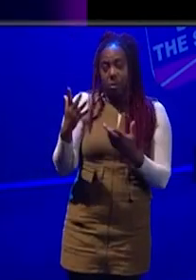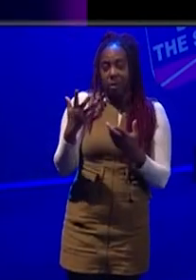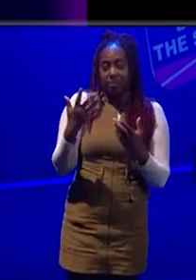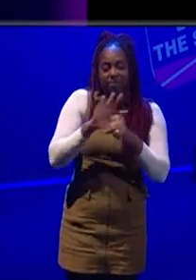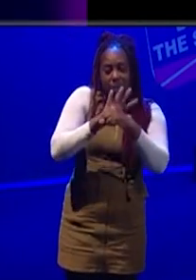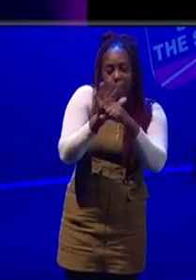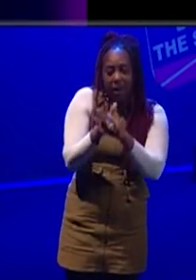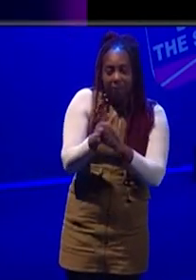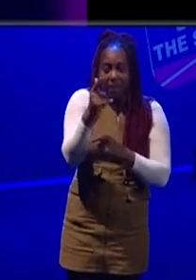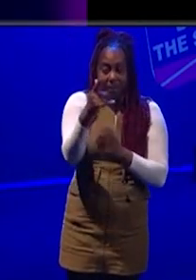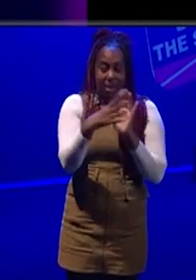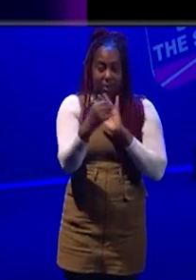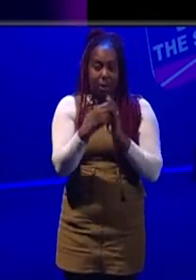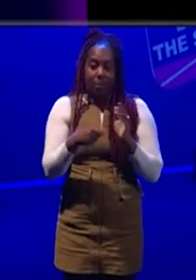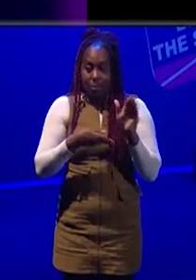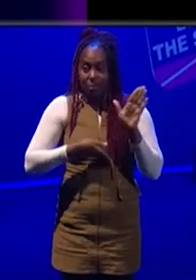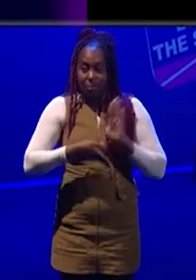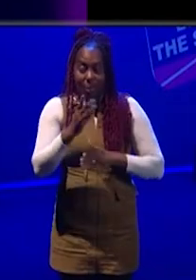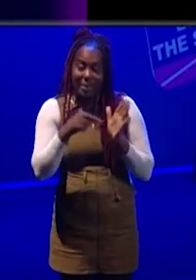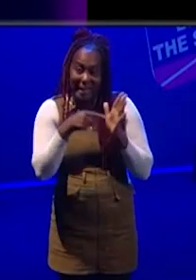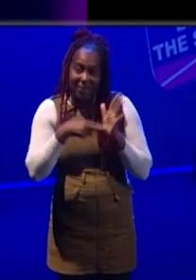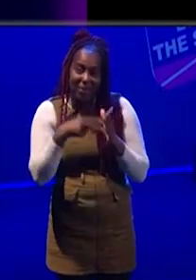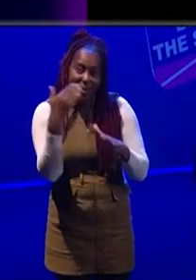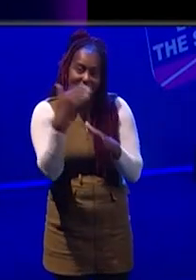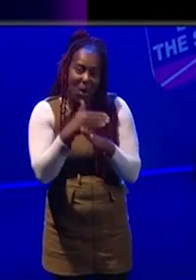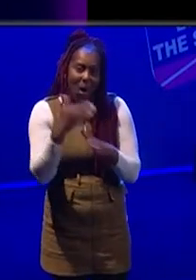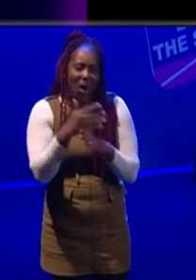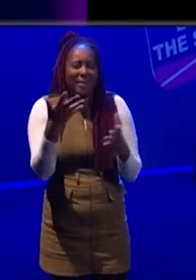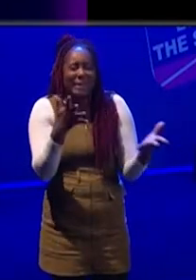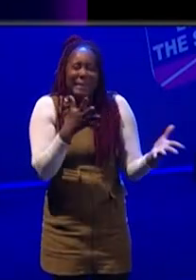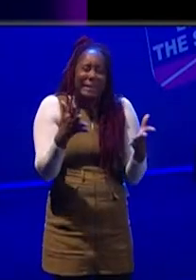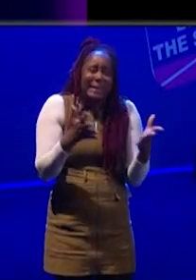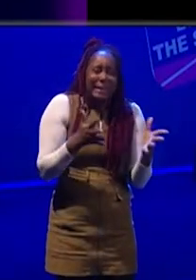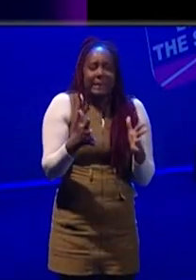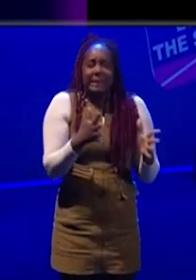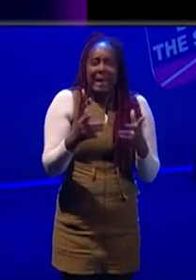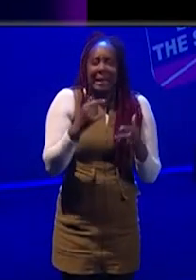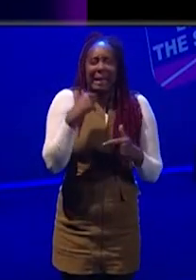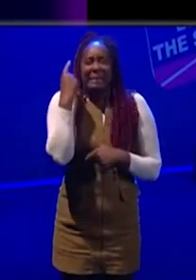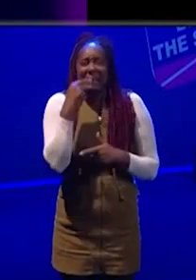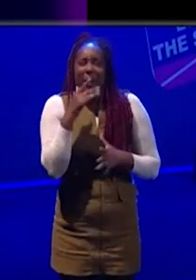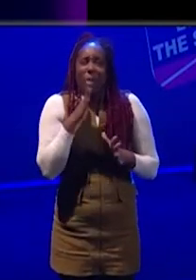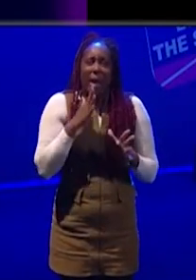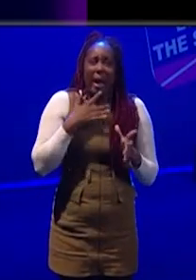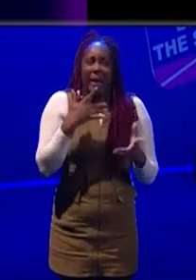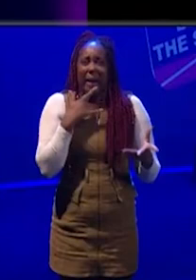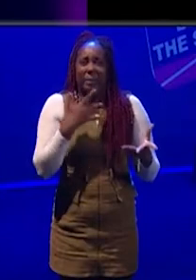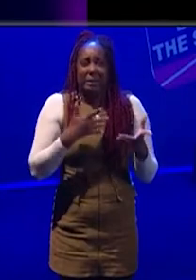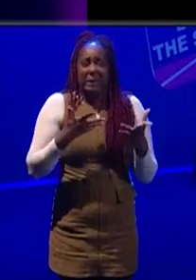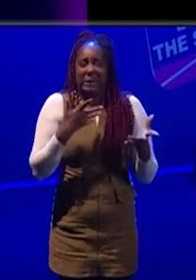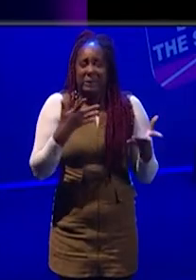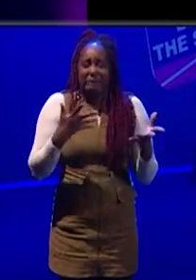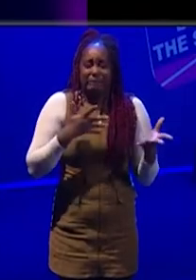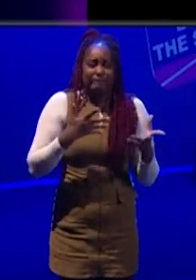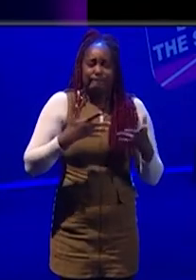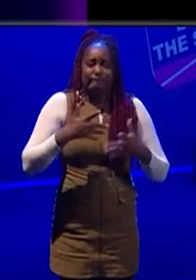they were going on TV with kind of, you know, I mean, I know, again, I sounded like I'm slagging everyone off, but, you know, kind